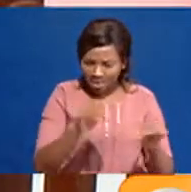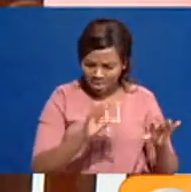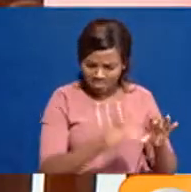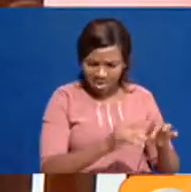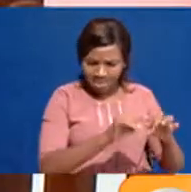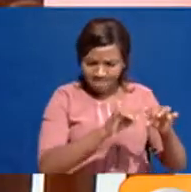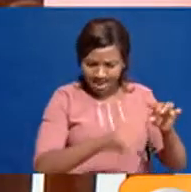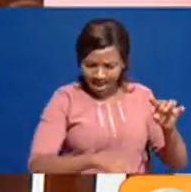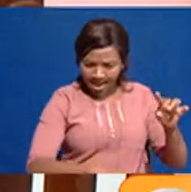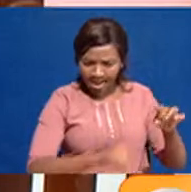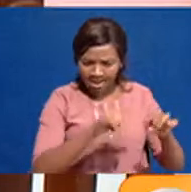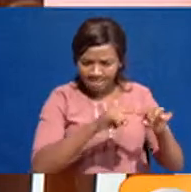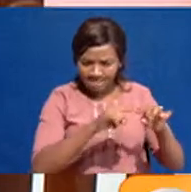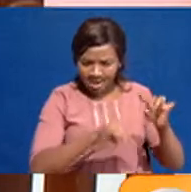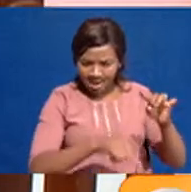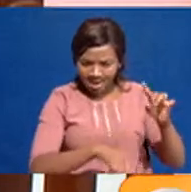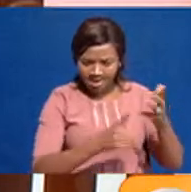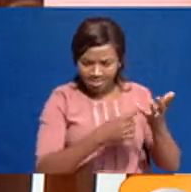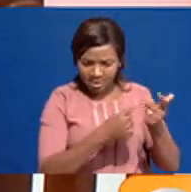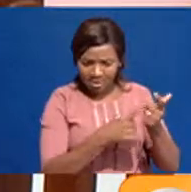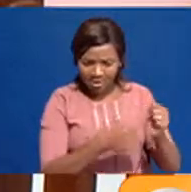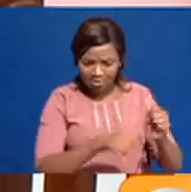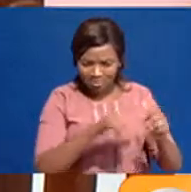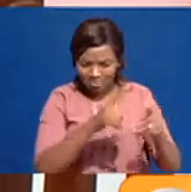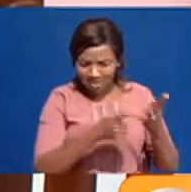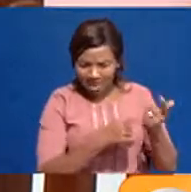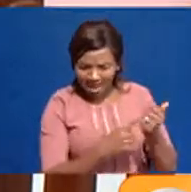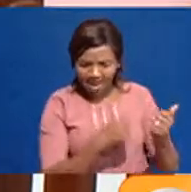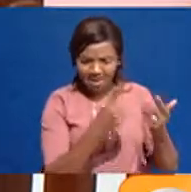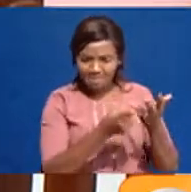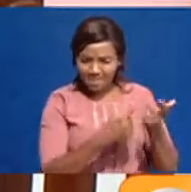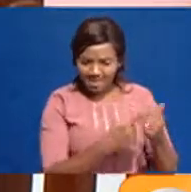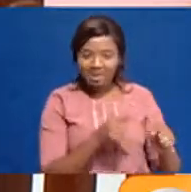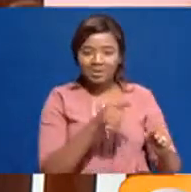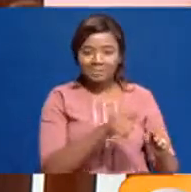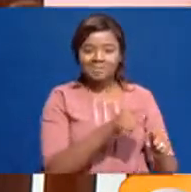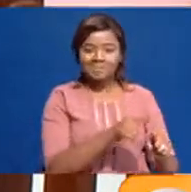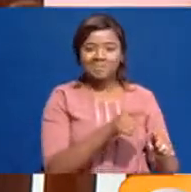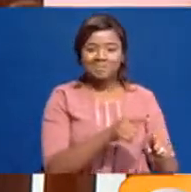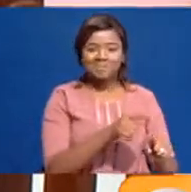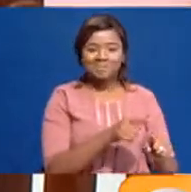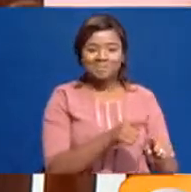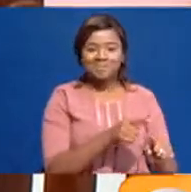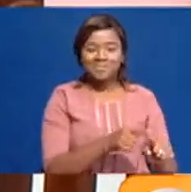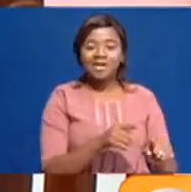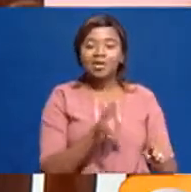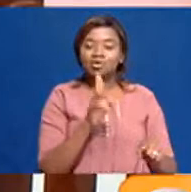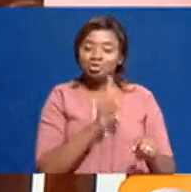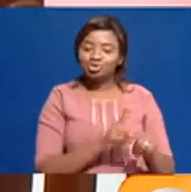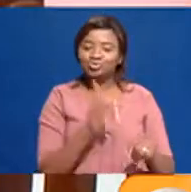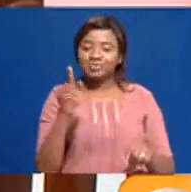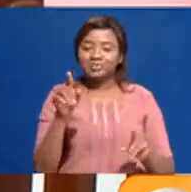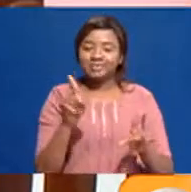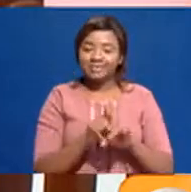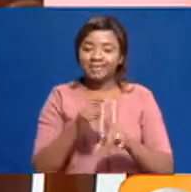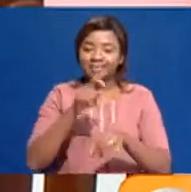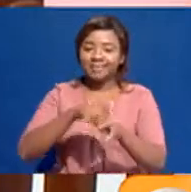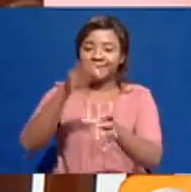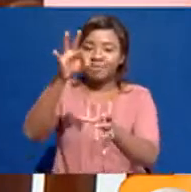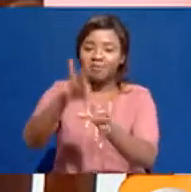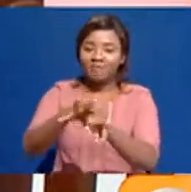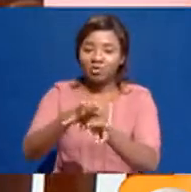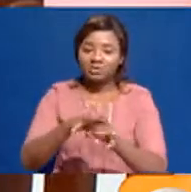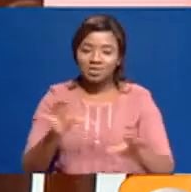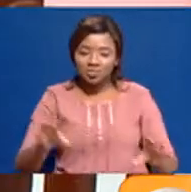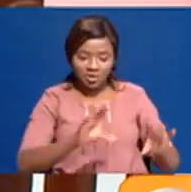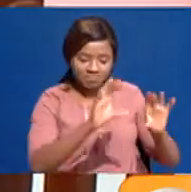others where, you know, the counting, you'd hide. It was not the way you are doing this. You heap each candidate. Right. Then